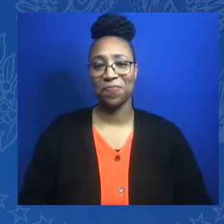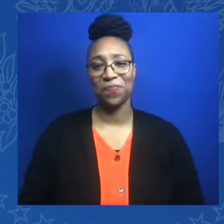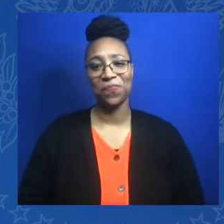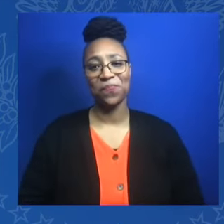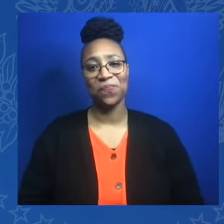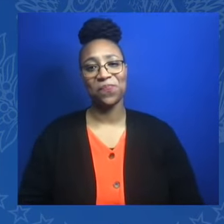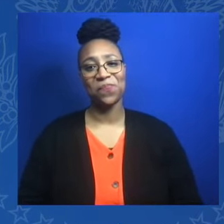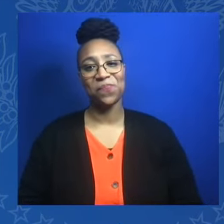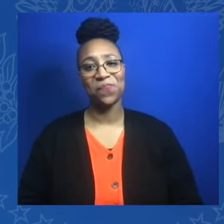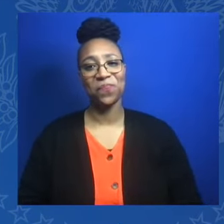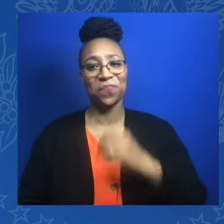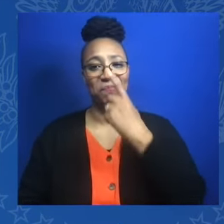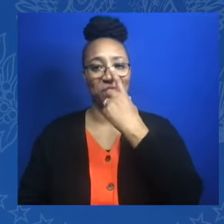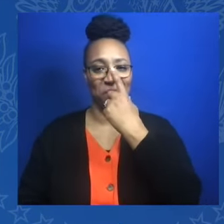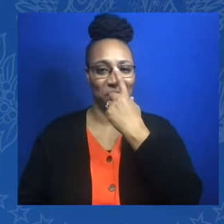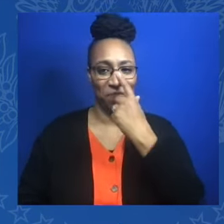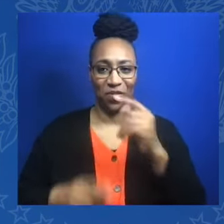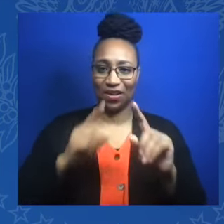You can tell what I'm thinking